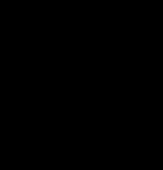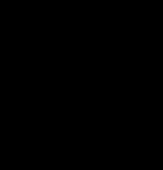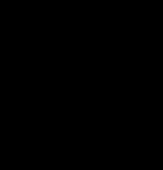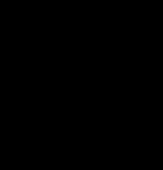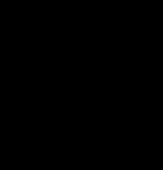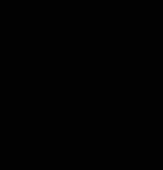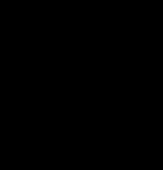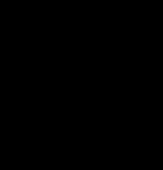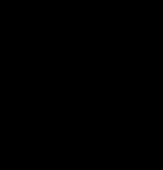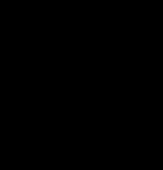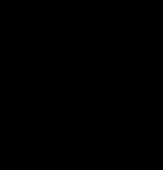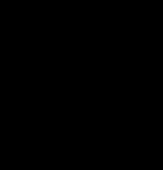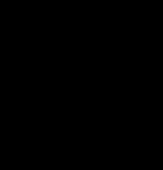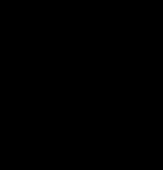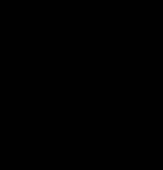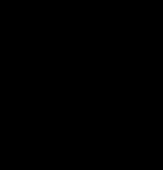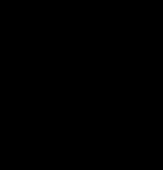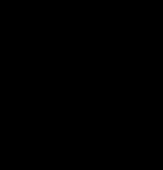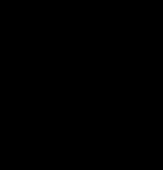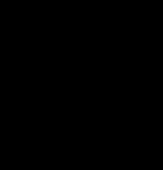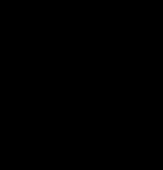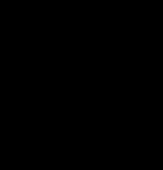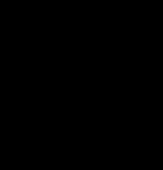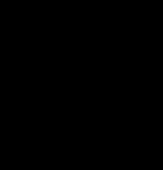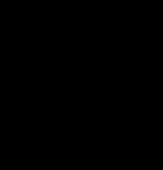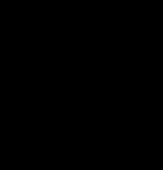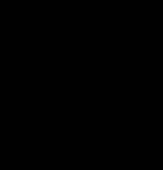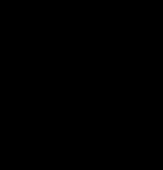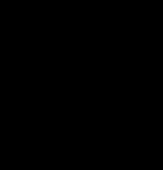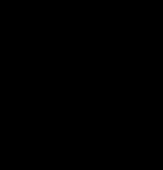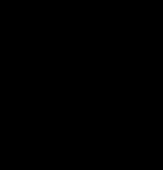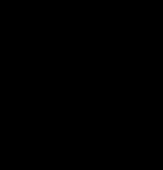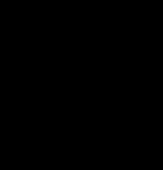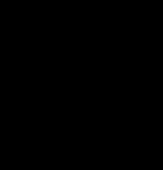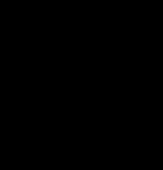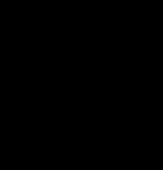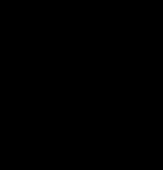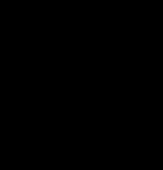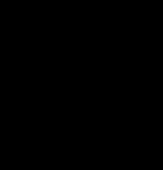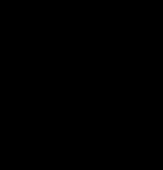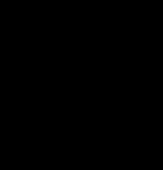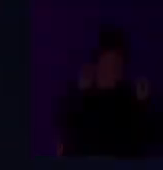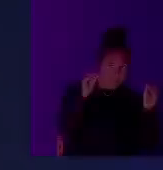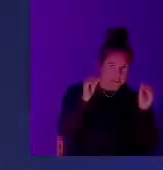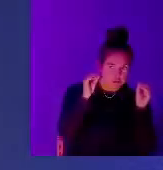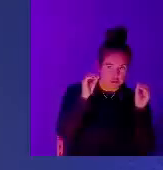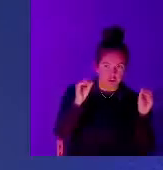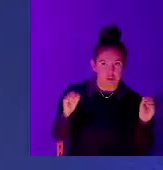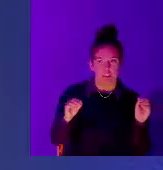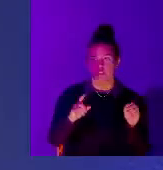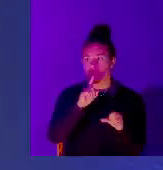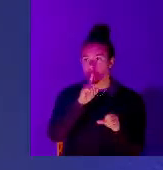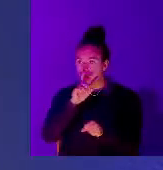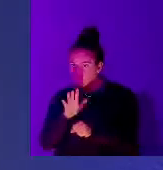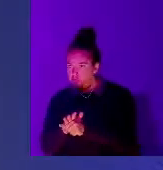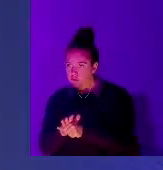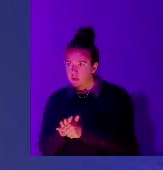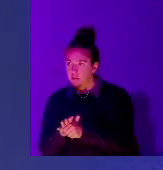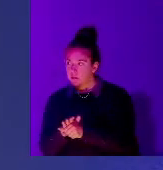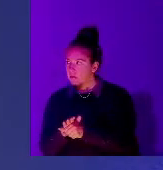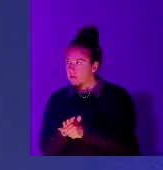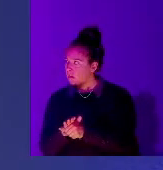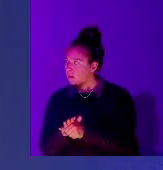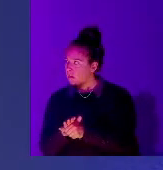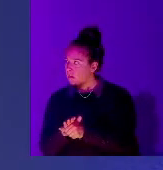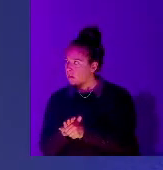you discern. Any doctrine, any teaching, any experience which serves to magnify God in our